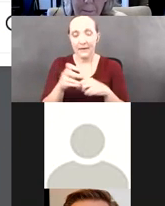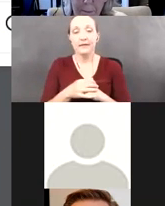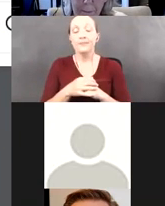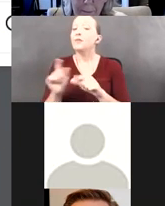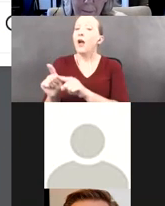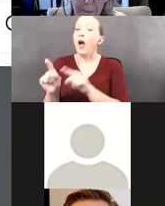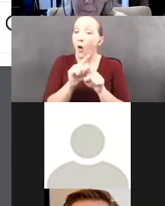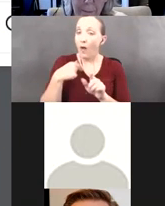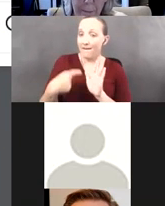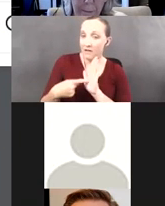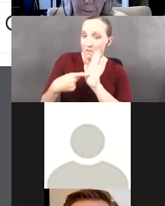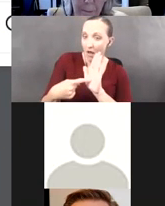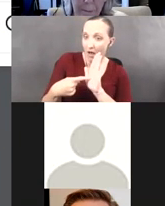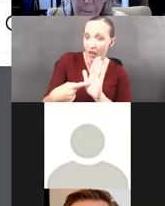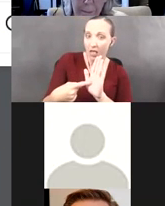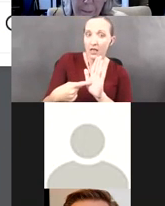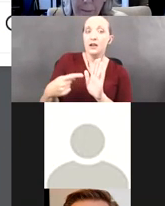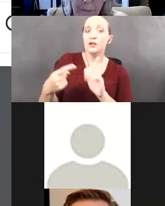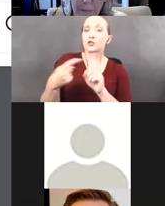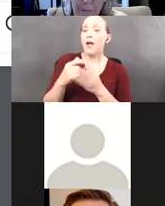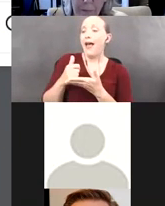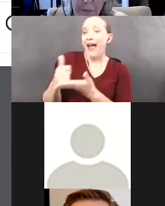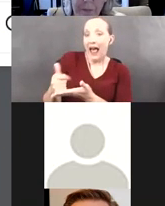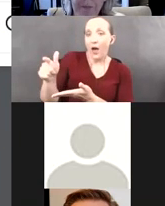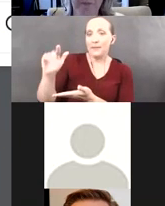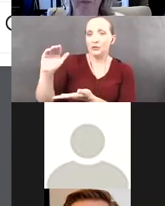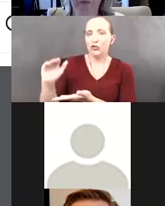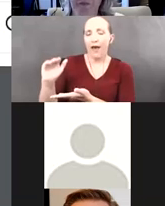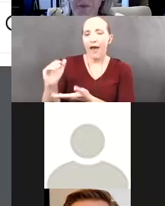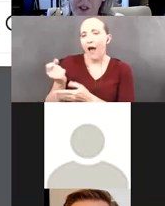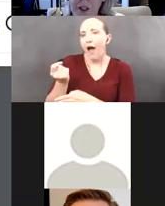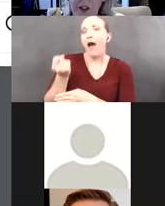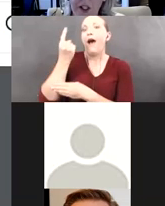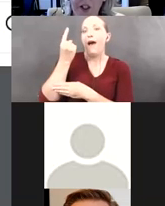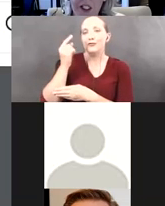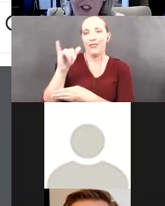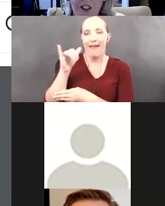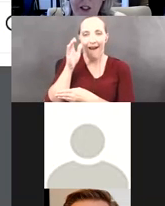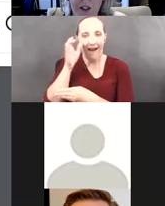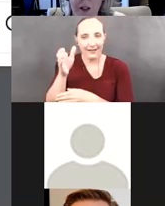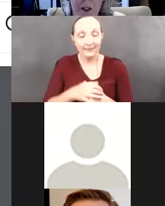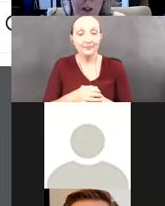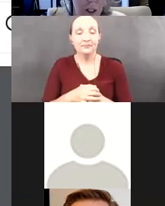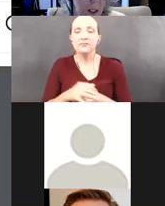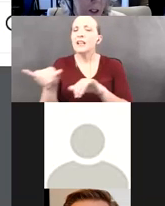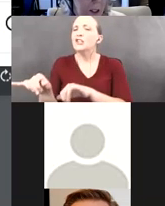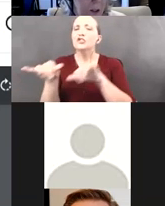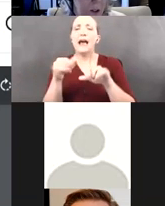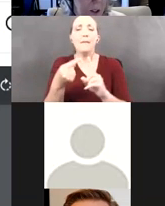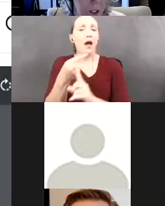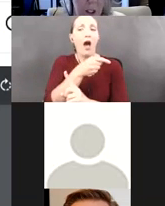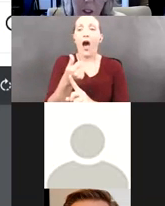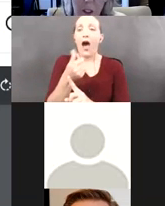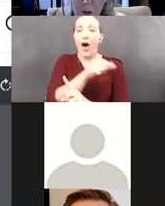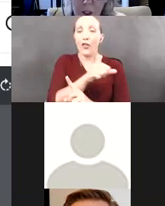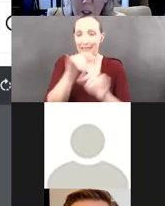tema, models that will be used to help incluso your child modelos que se understand the utilizarán concept. para ayudarle a su hijo a As with entender the los other conceptos. resources, you can Incluso switch con